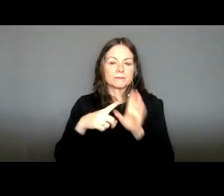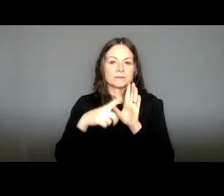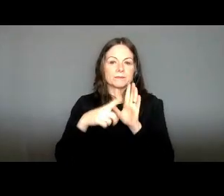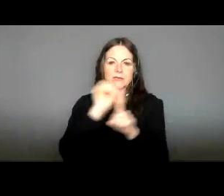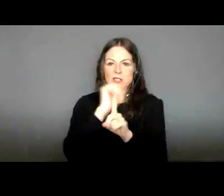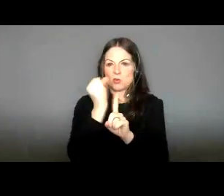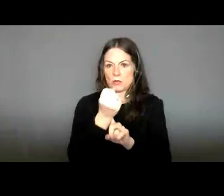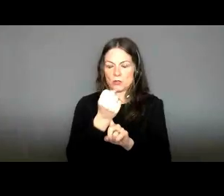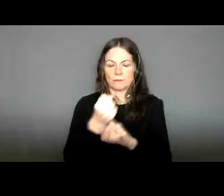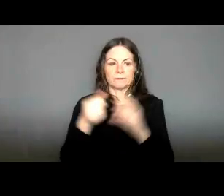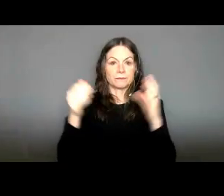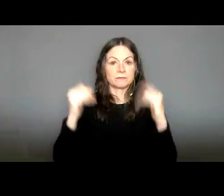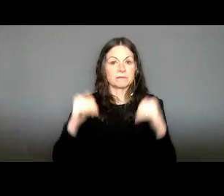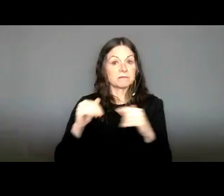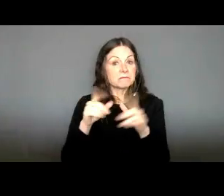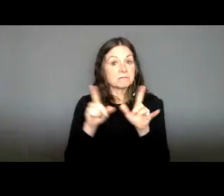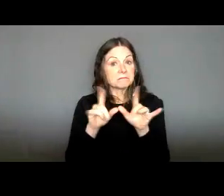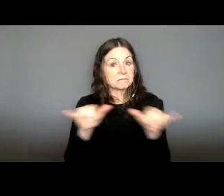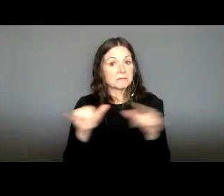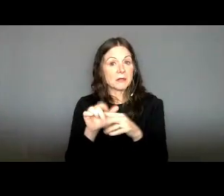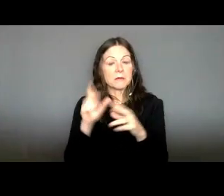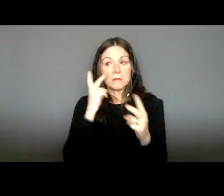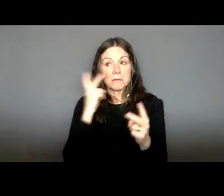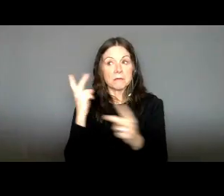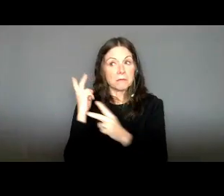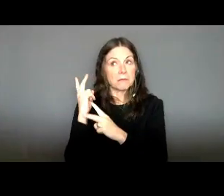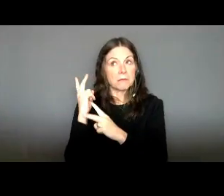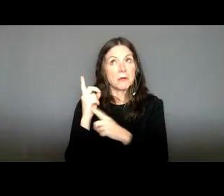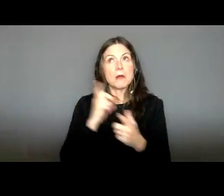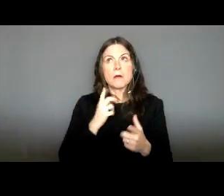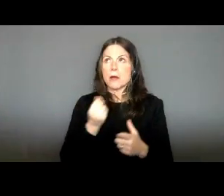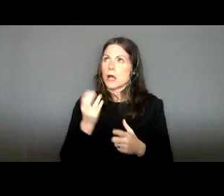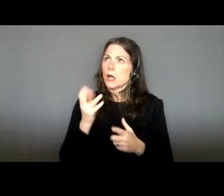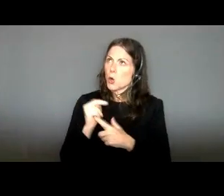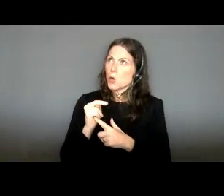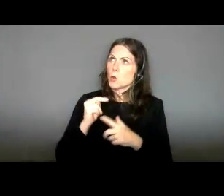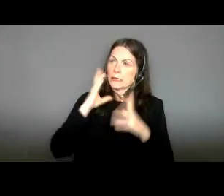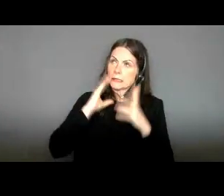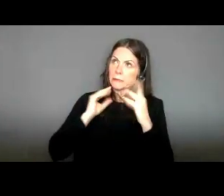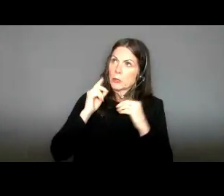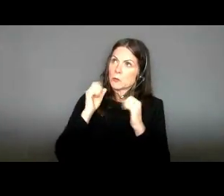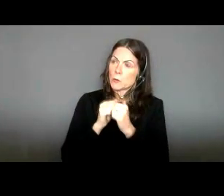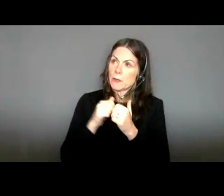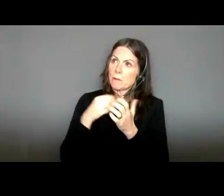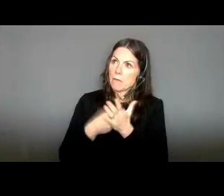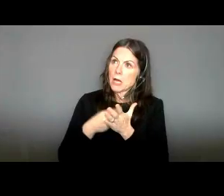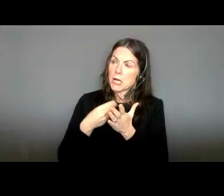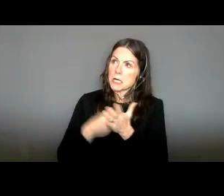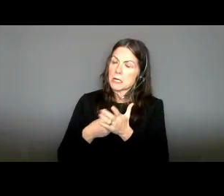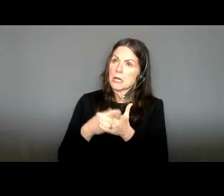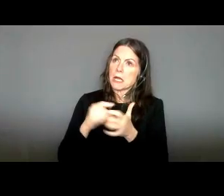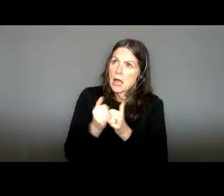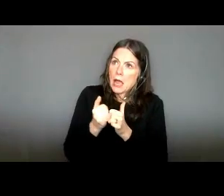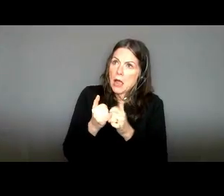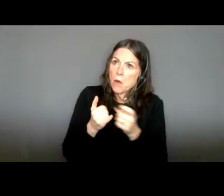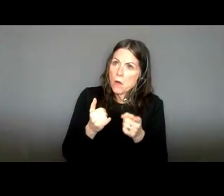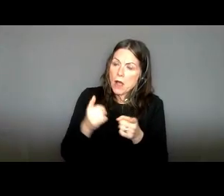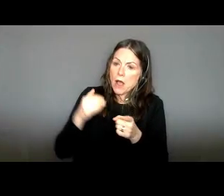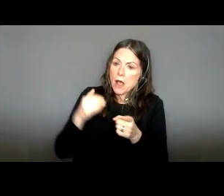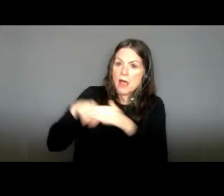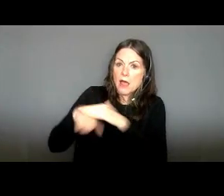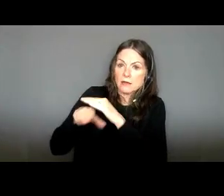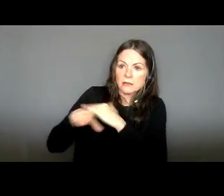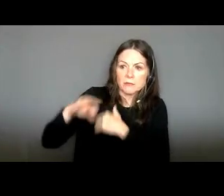opportunities to reflect on your own personal experiences with money. The personas, discussions, and